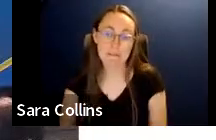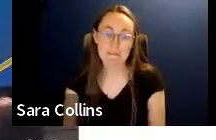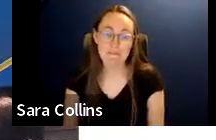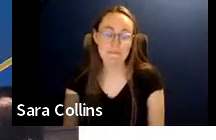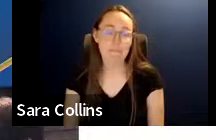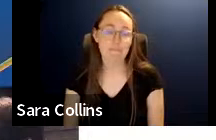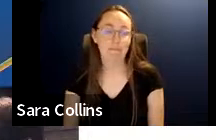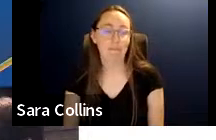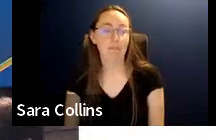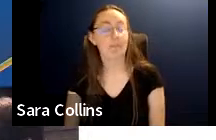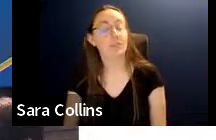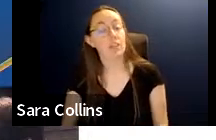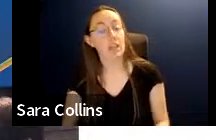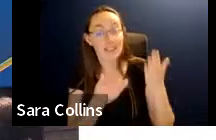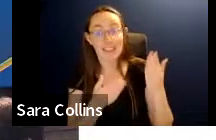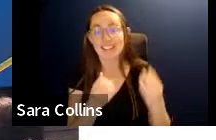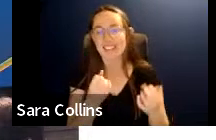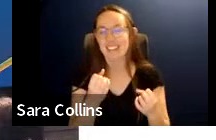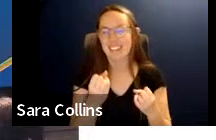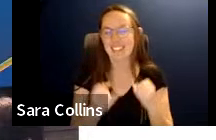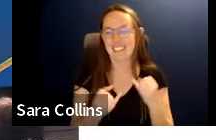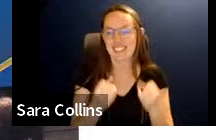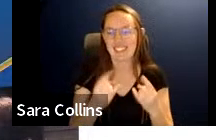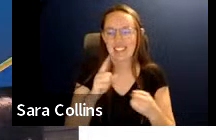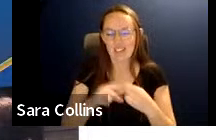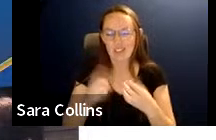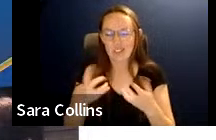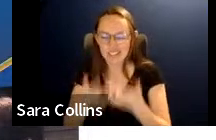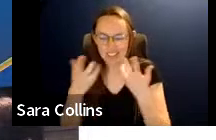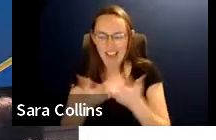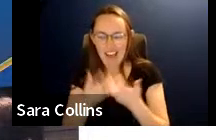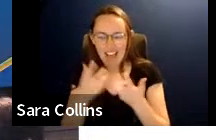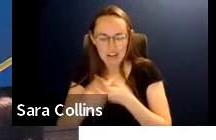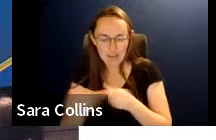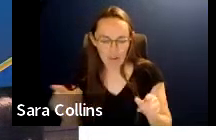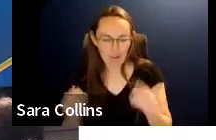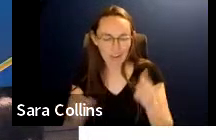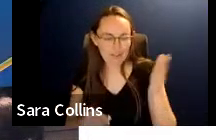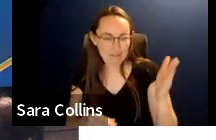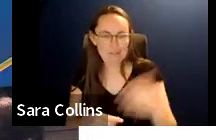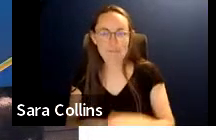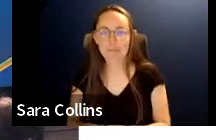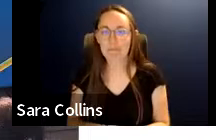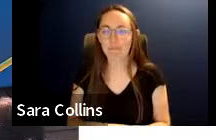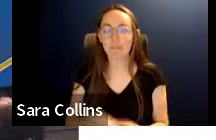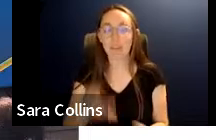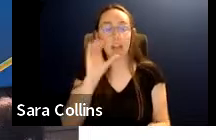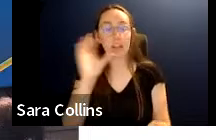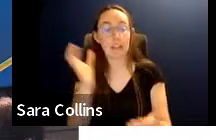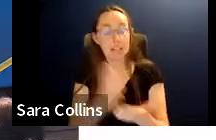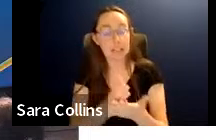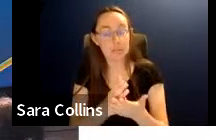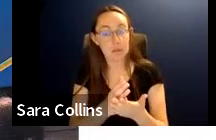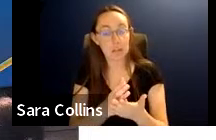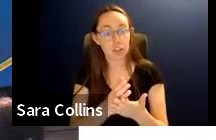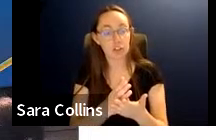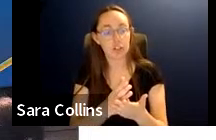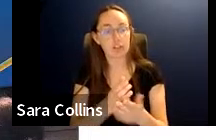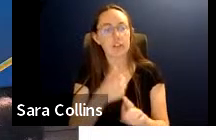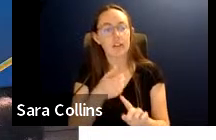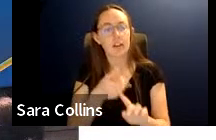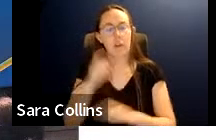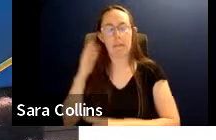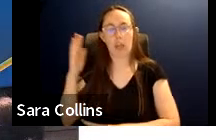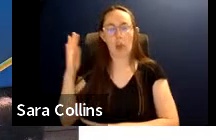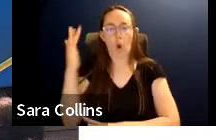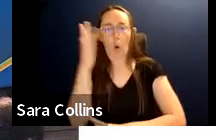So here's our seed to salad garden in action. This photo depicts a view from the orchard